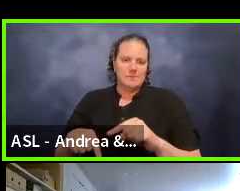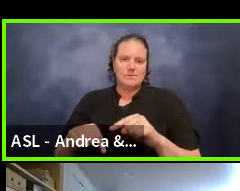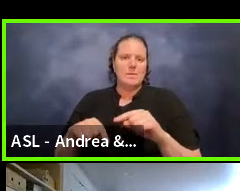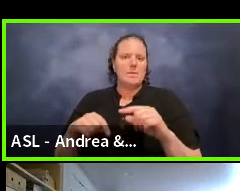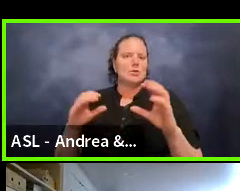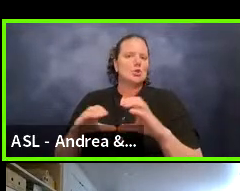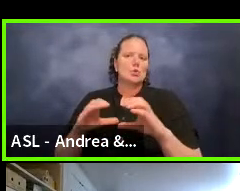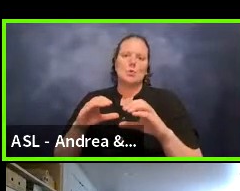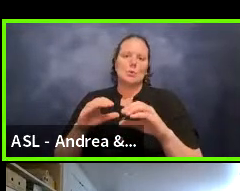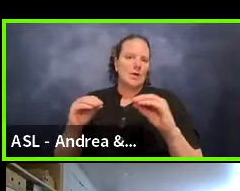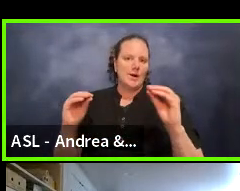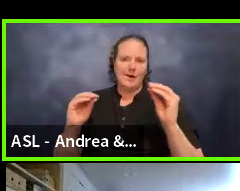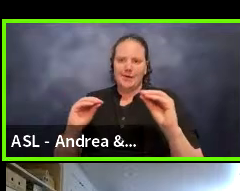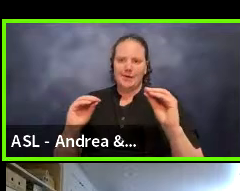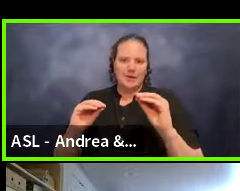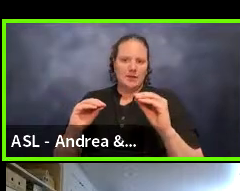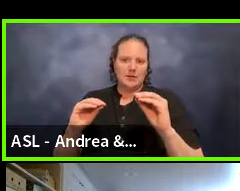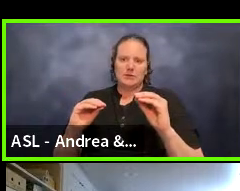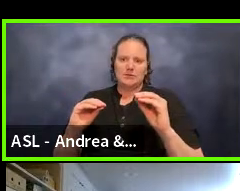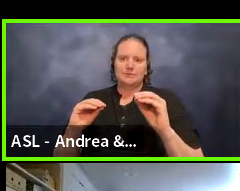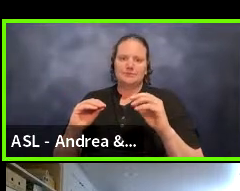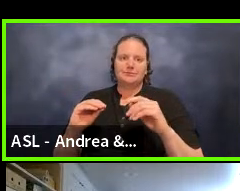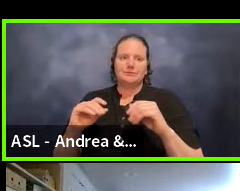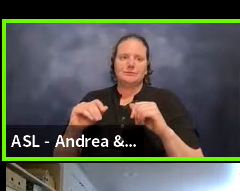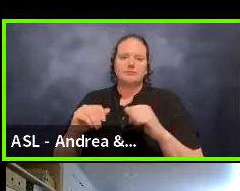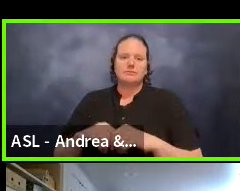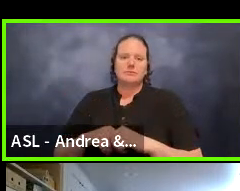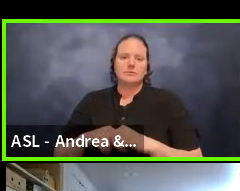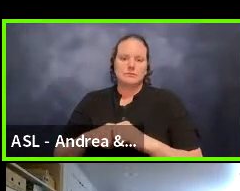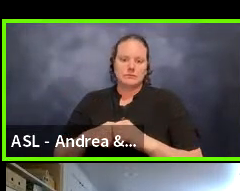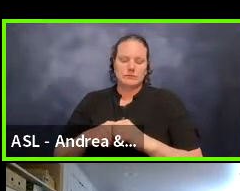do any right-of-way